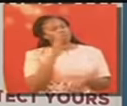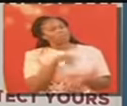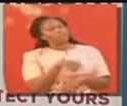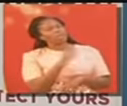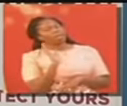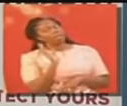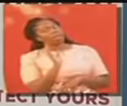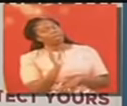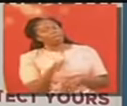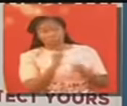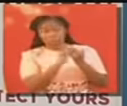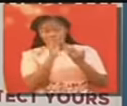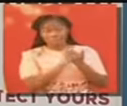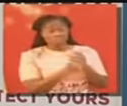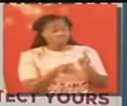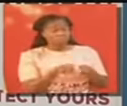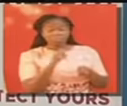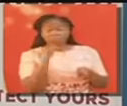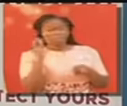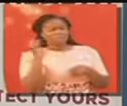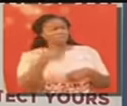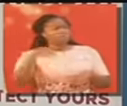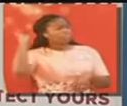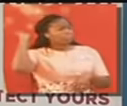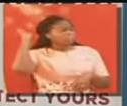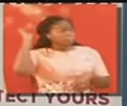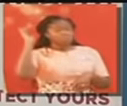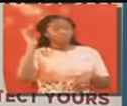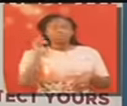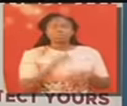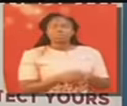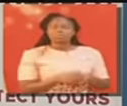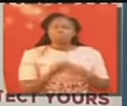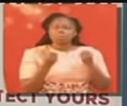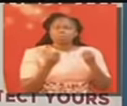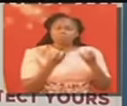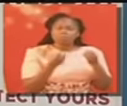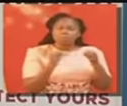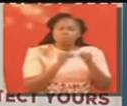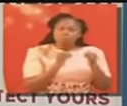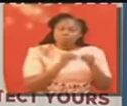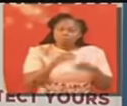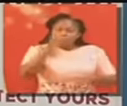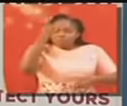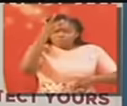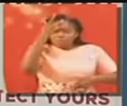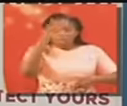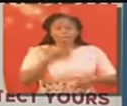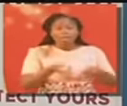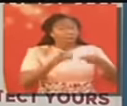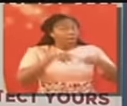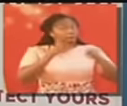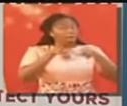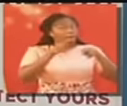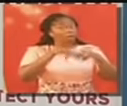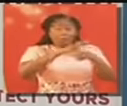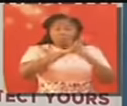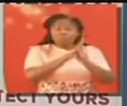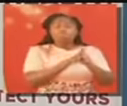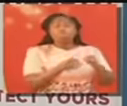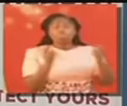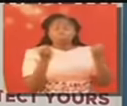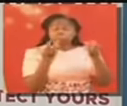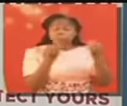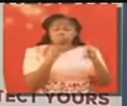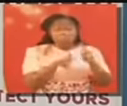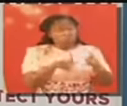of August. After that, what we saw in the epicurve is basically what was expected, what was predicted, and what was